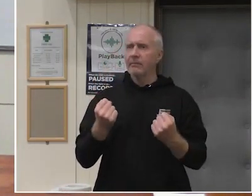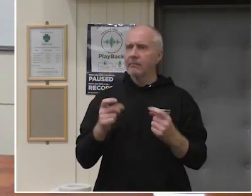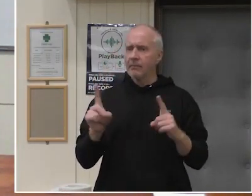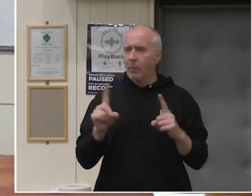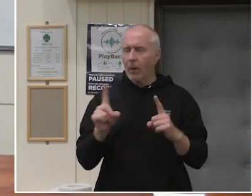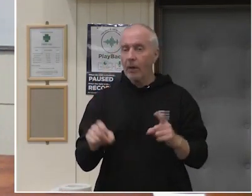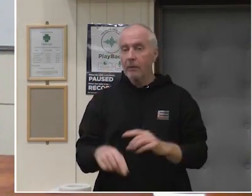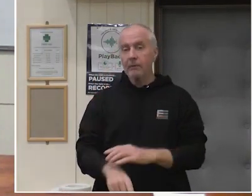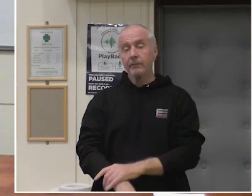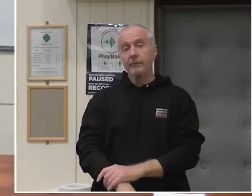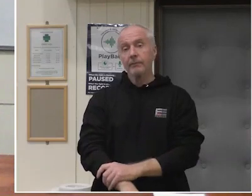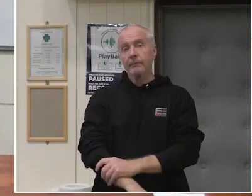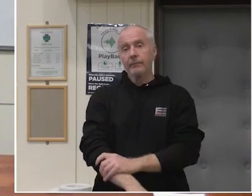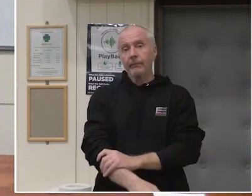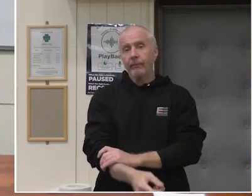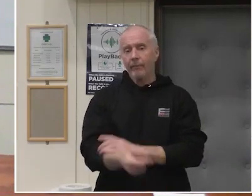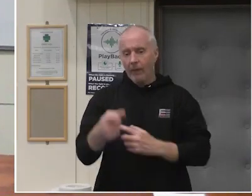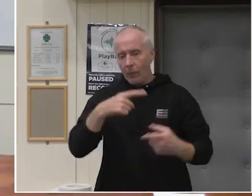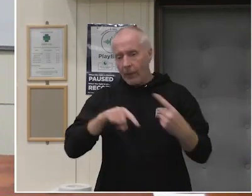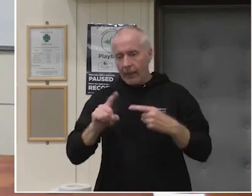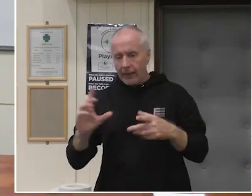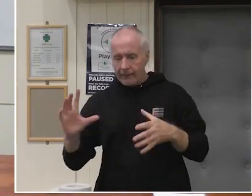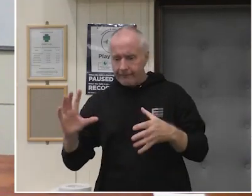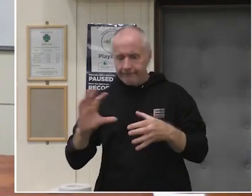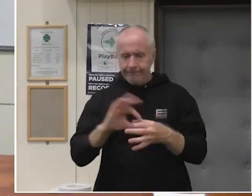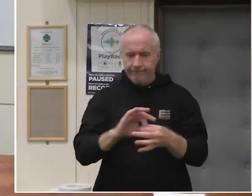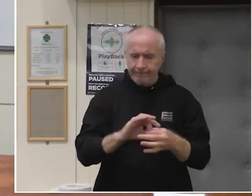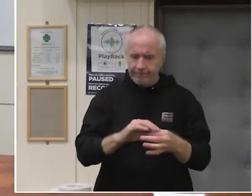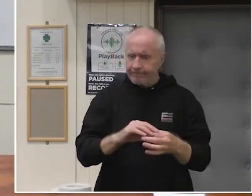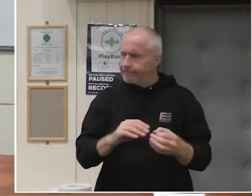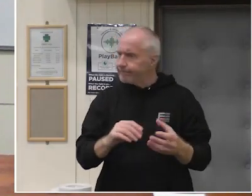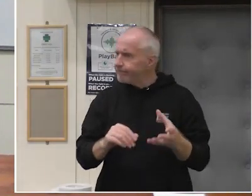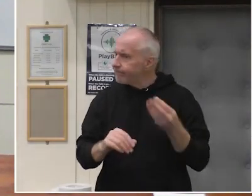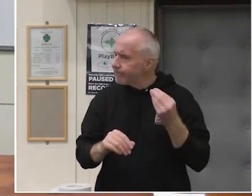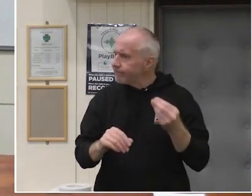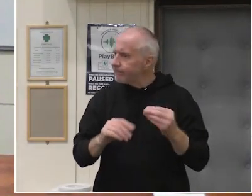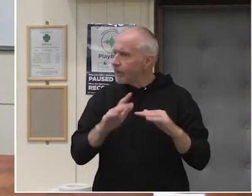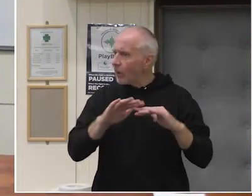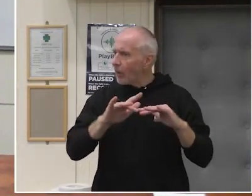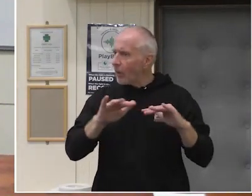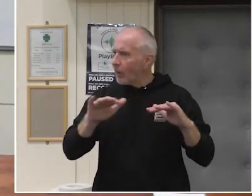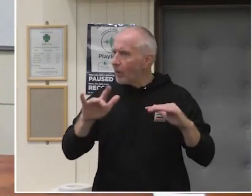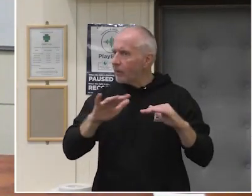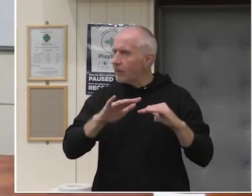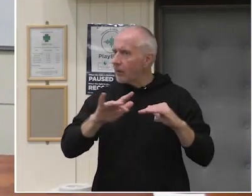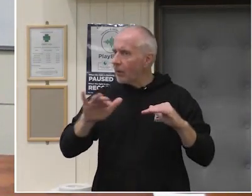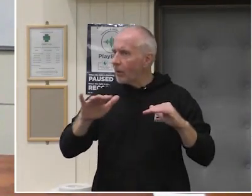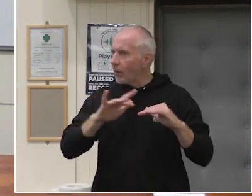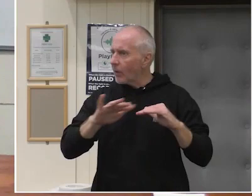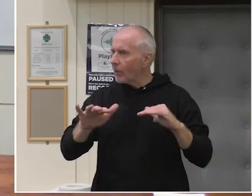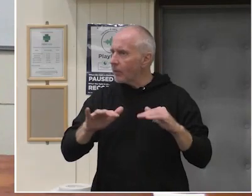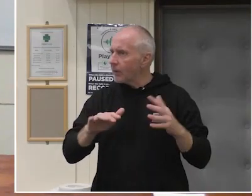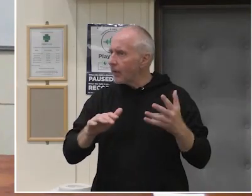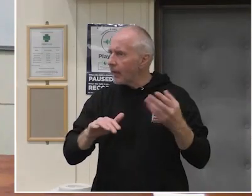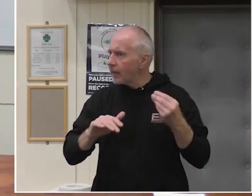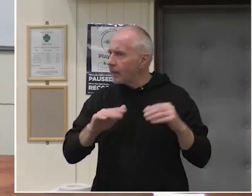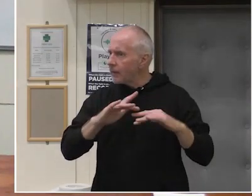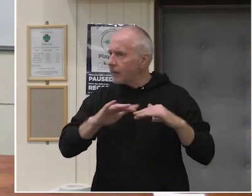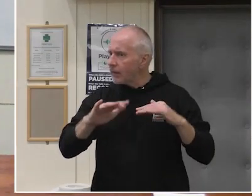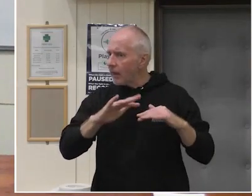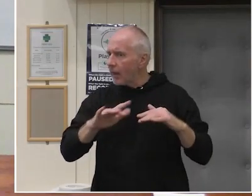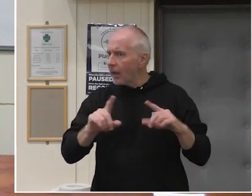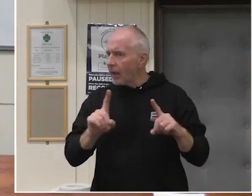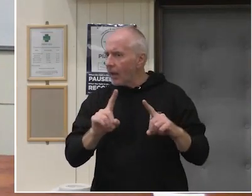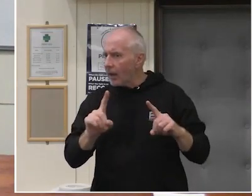expecting to hear some sort of hum coming off this radio. Well, how much? Just how much are we actually going to have to try and find?